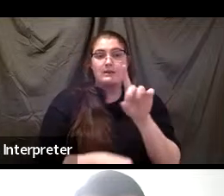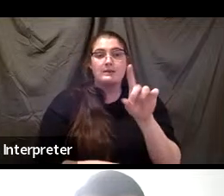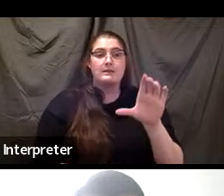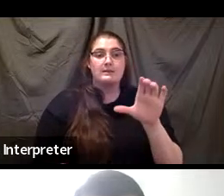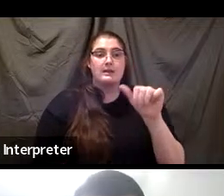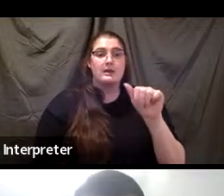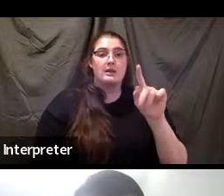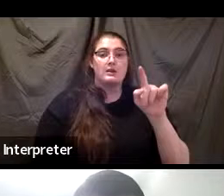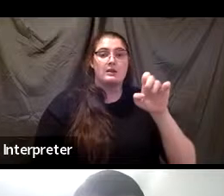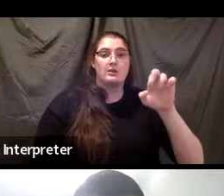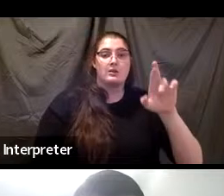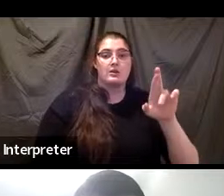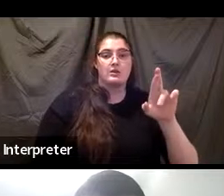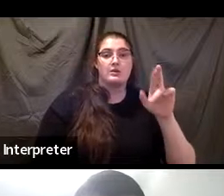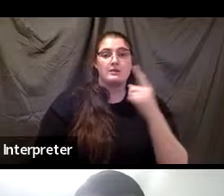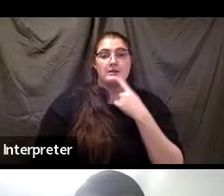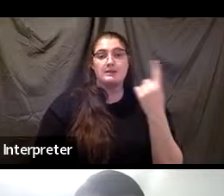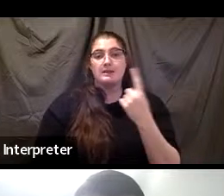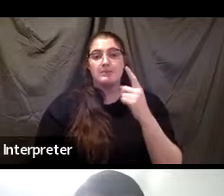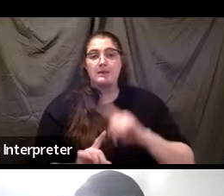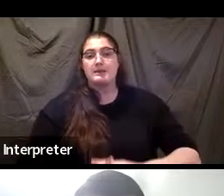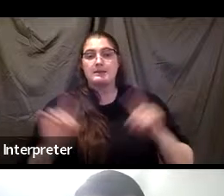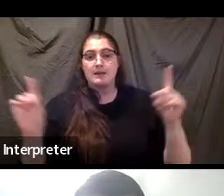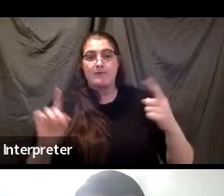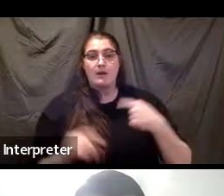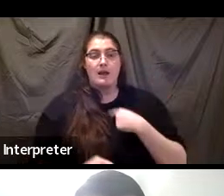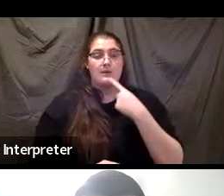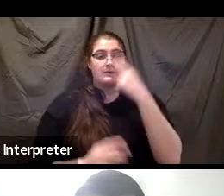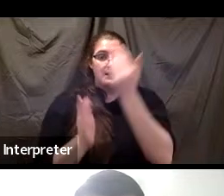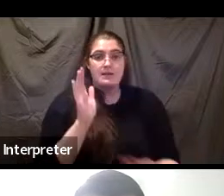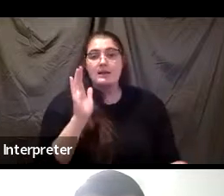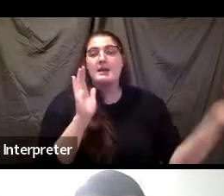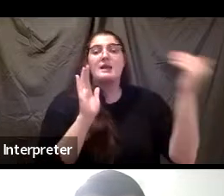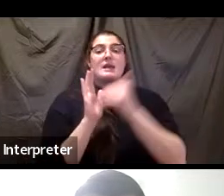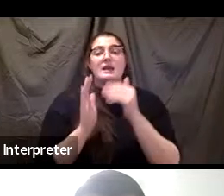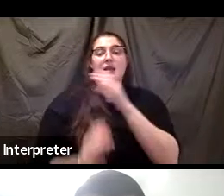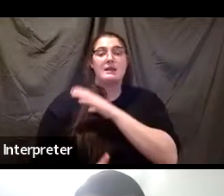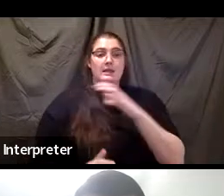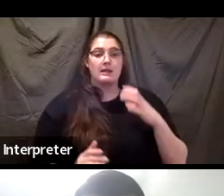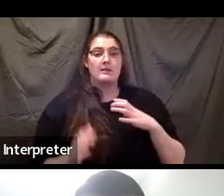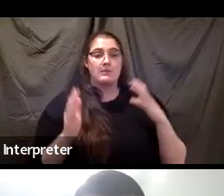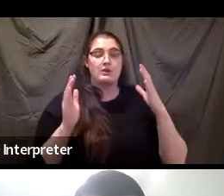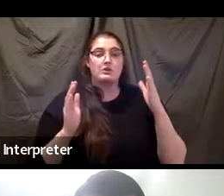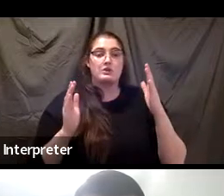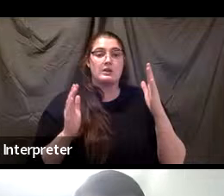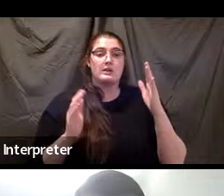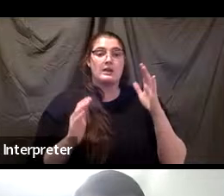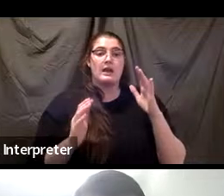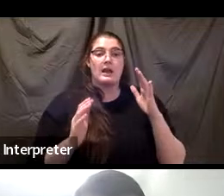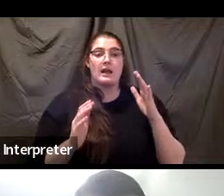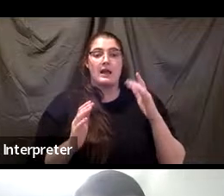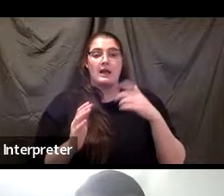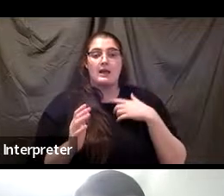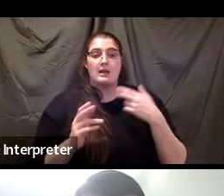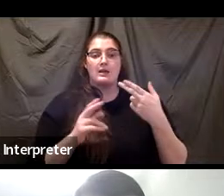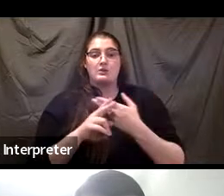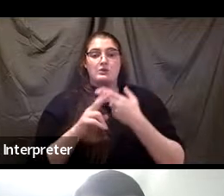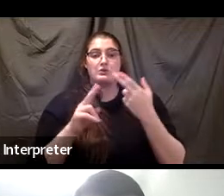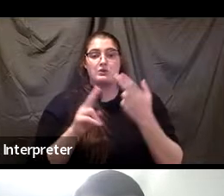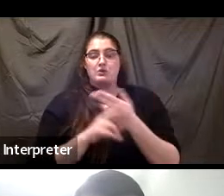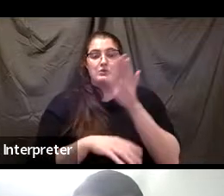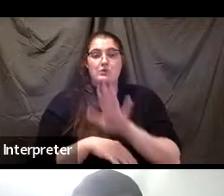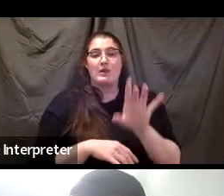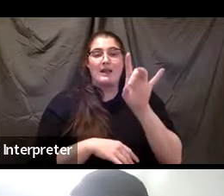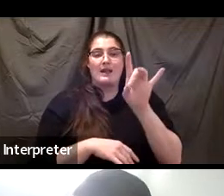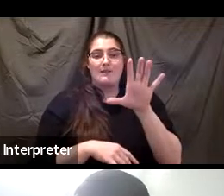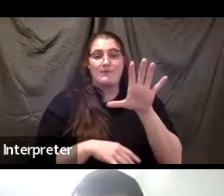something different. I'm saying again that the commission has misappropriated approximately